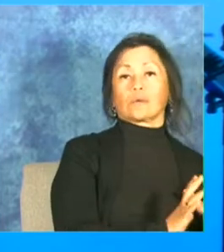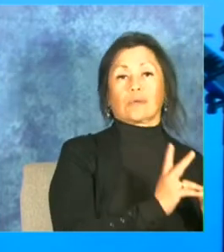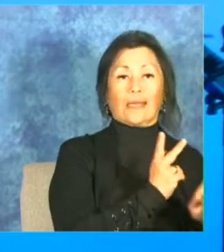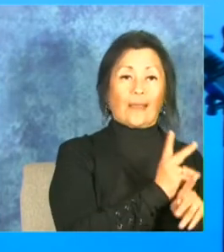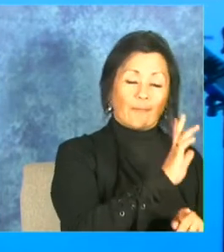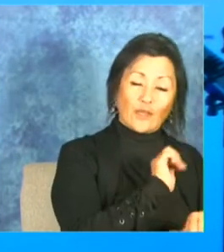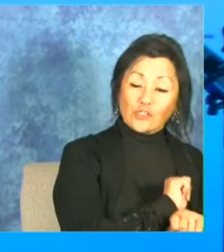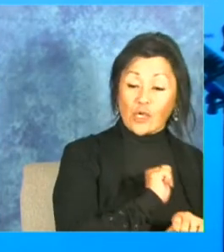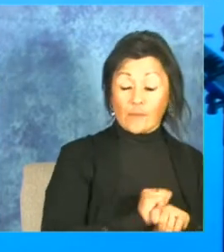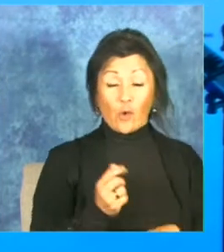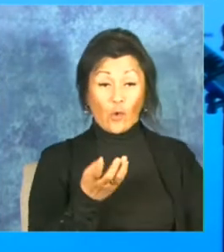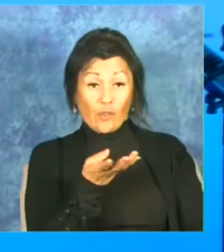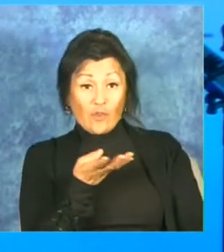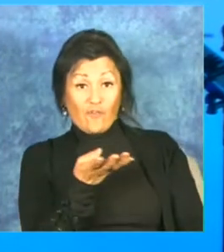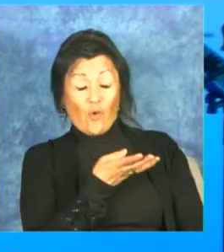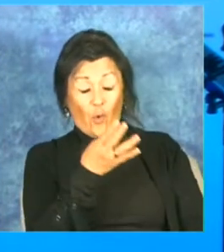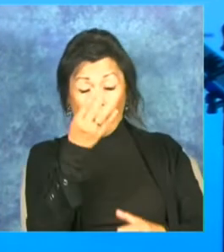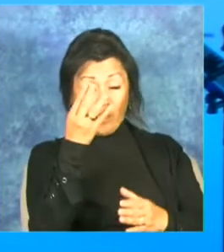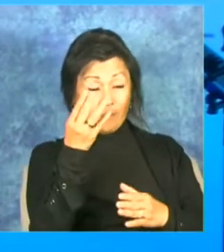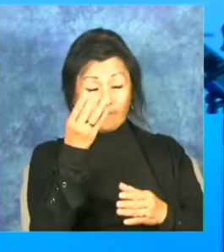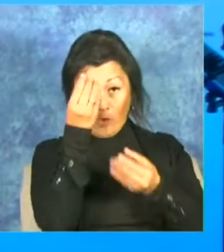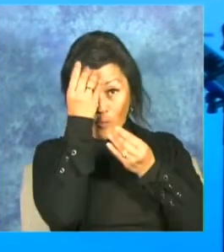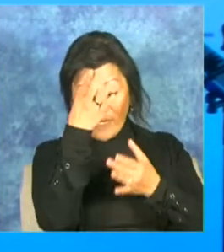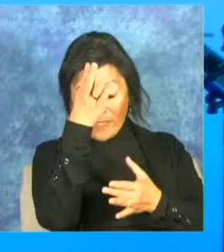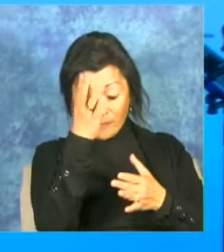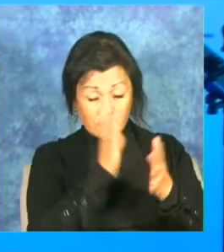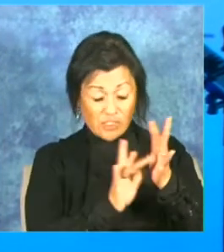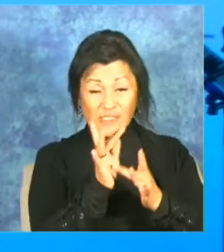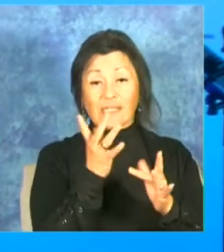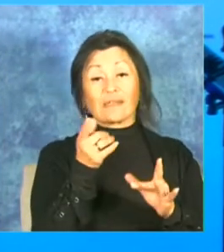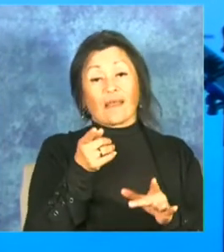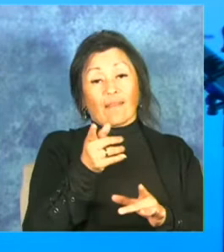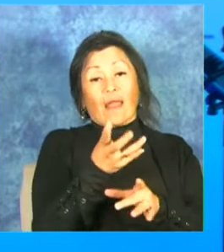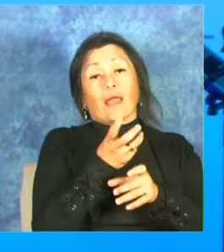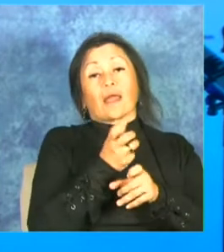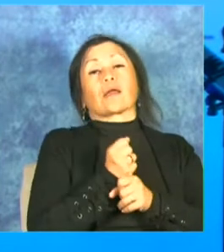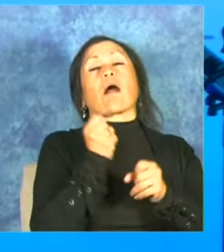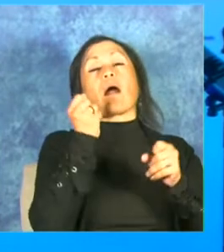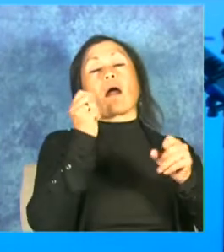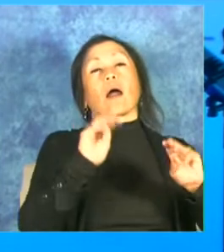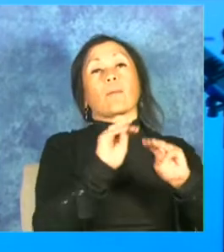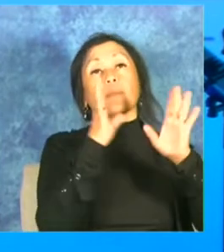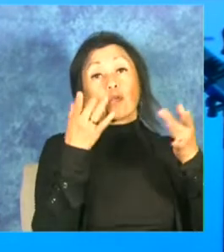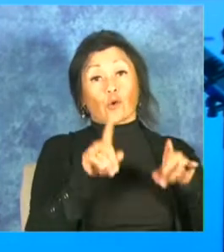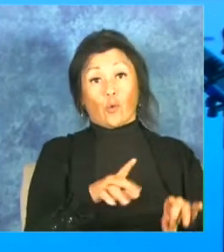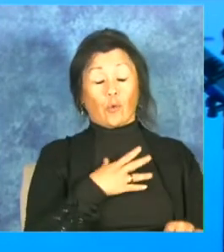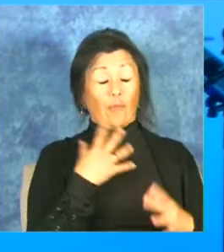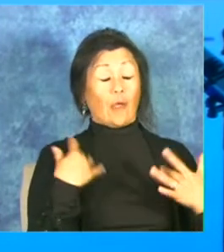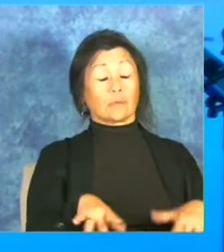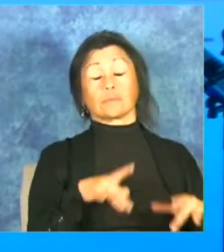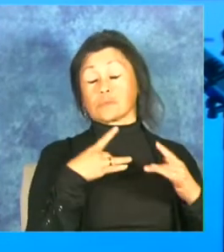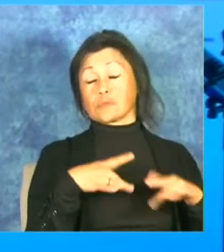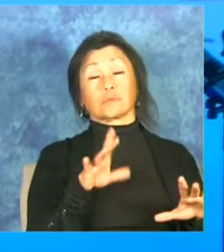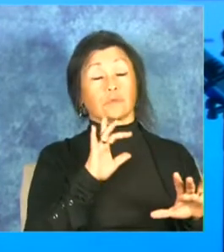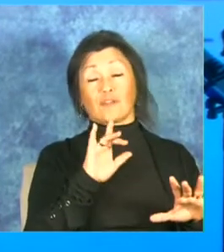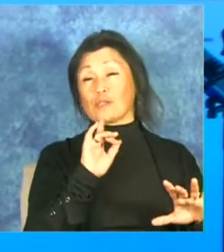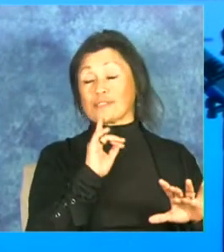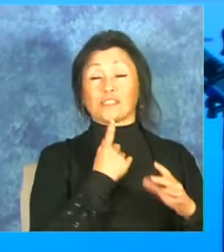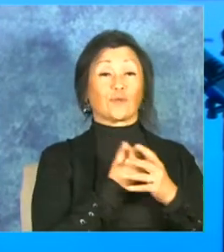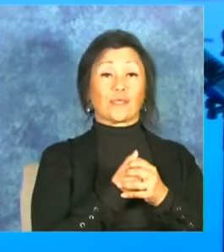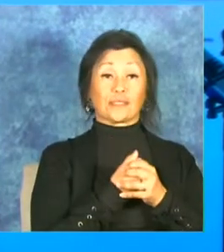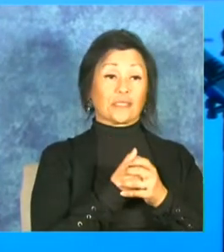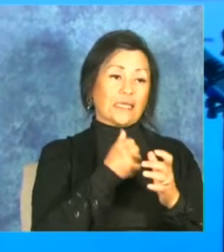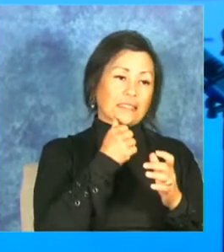these fishermen did what Jesus said to do, they received a miracle. Miracles aren't to be taken lightly. Miracles